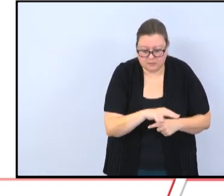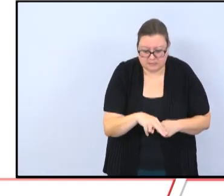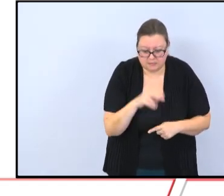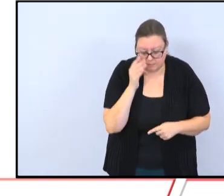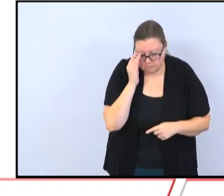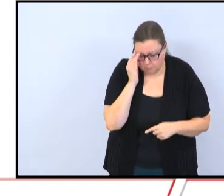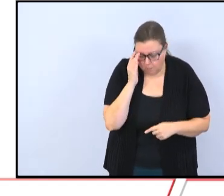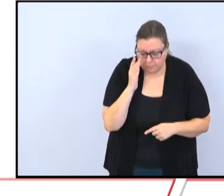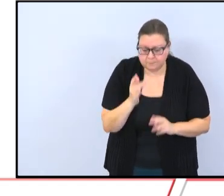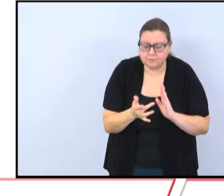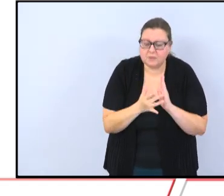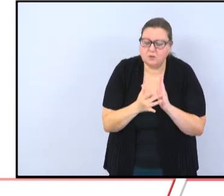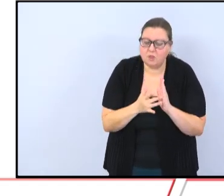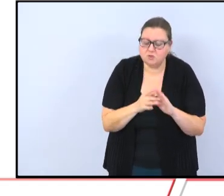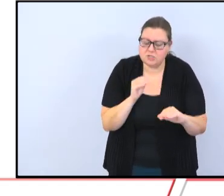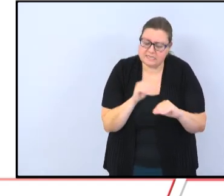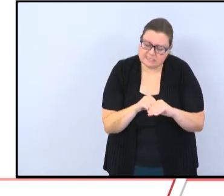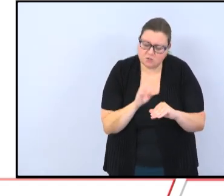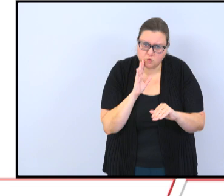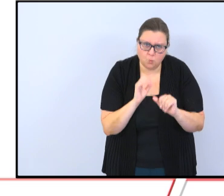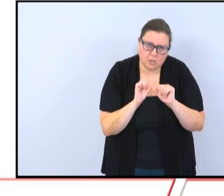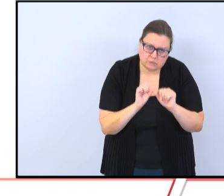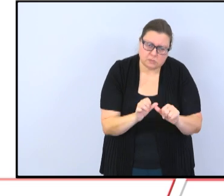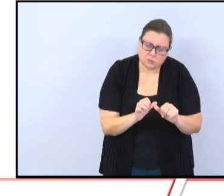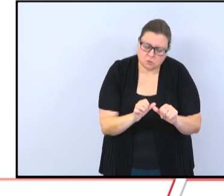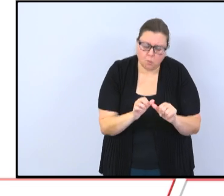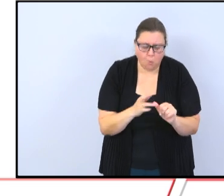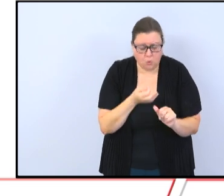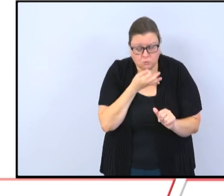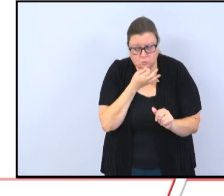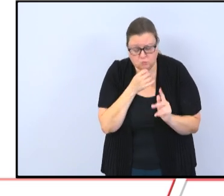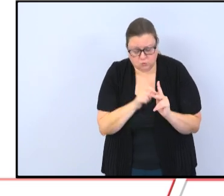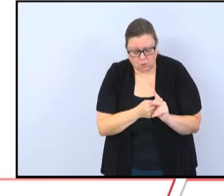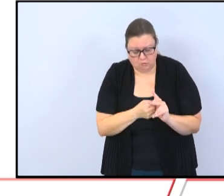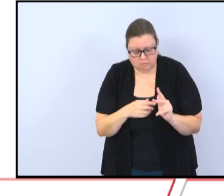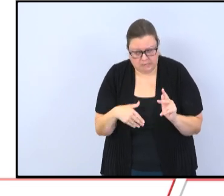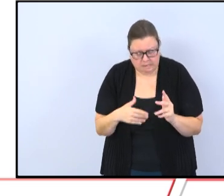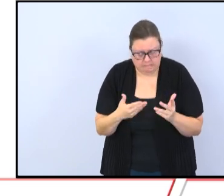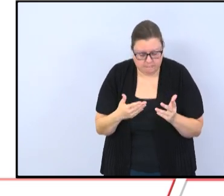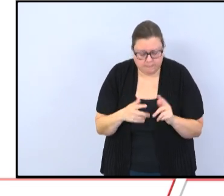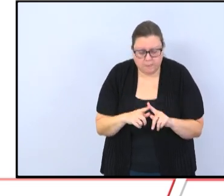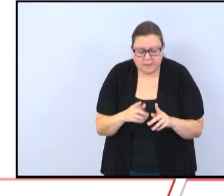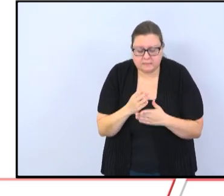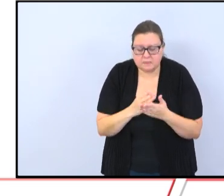installation is either ongoing or will start soon. There's some